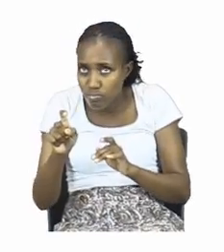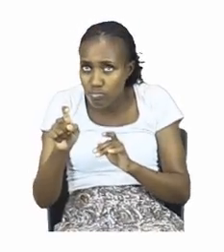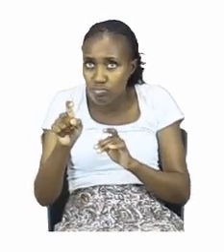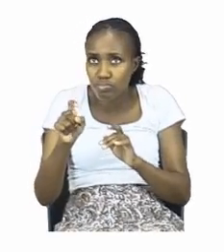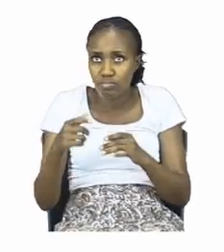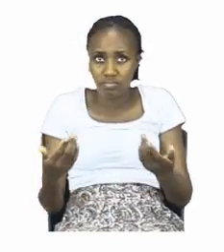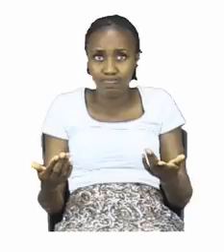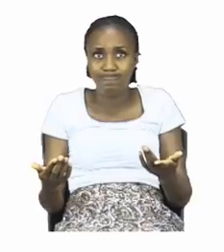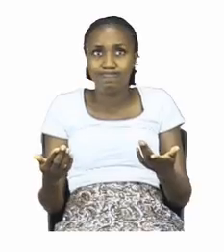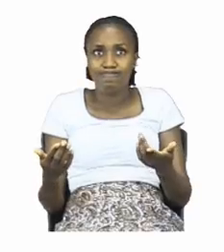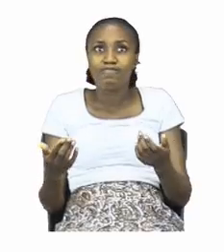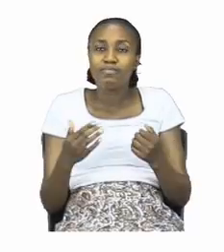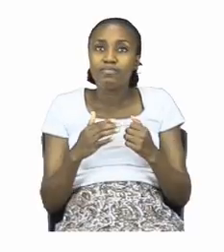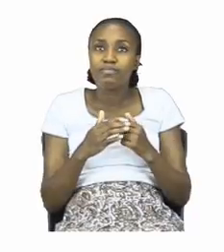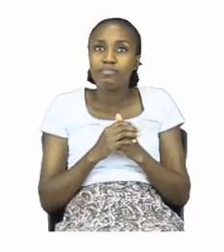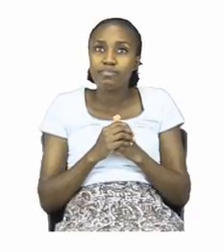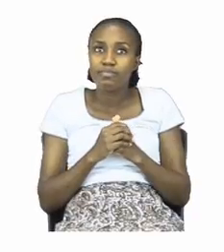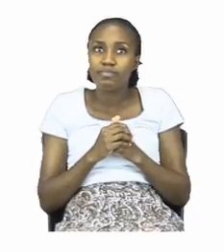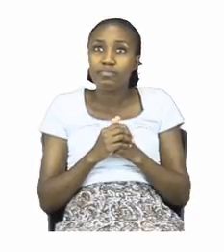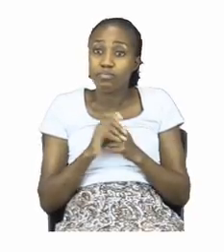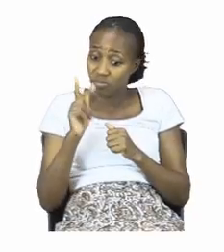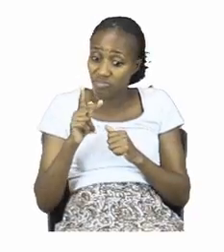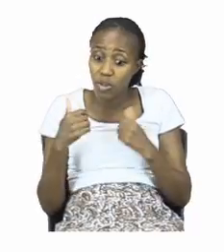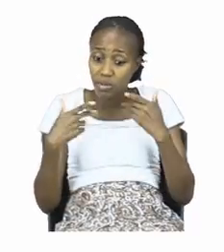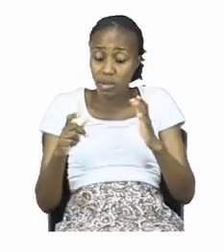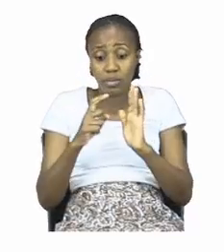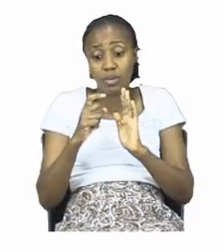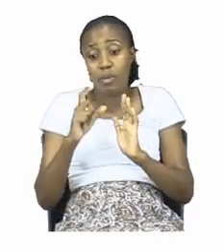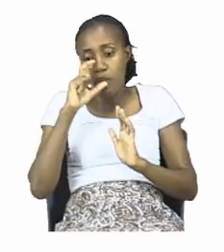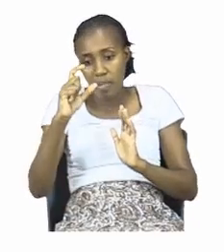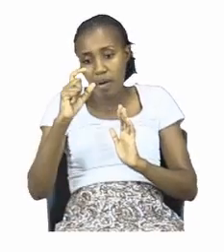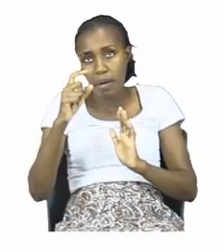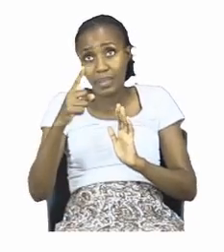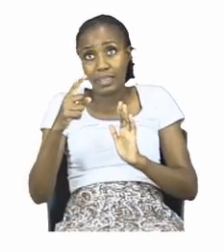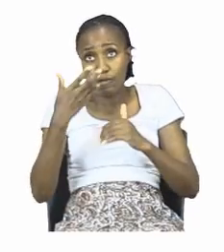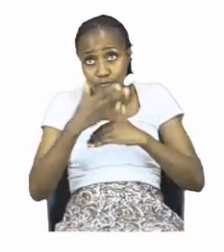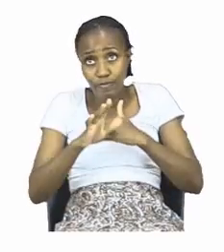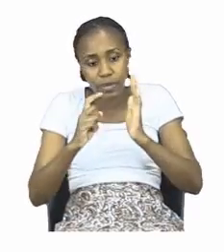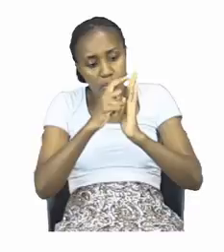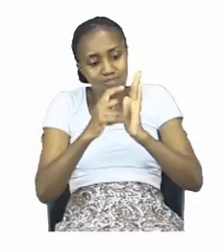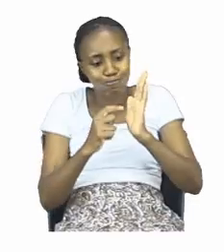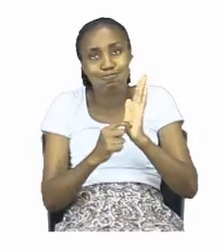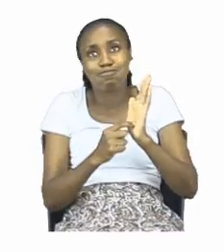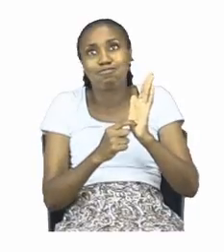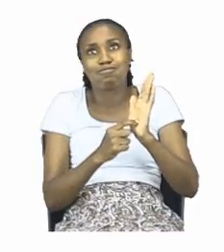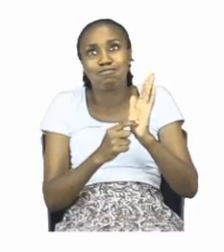something. It starts with a capital letter, but then it ends with what we call